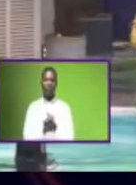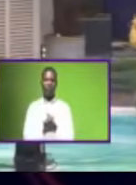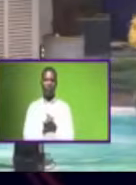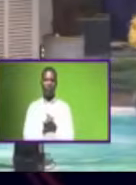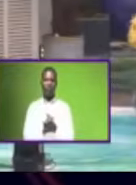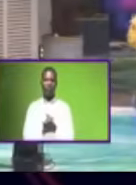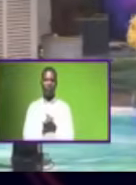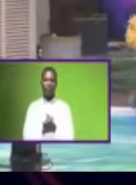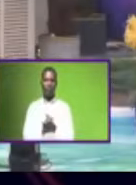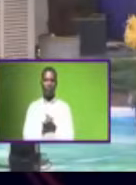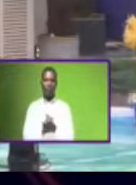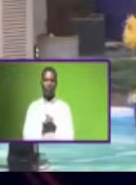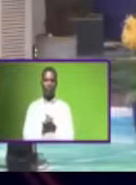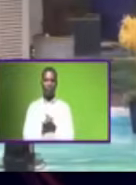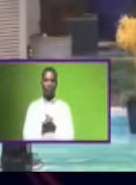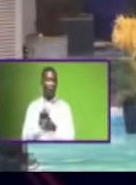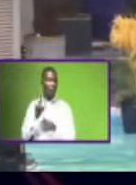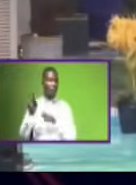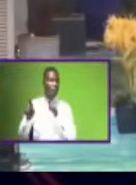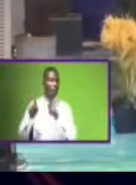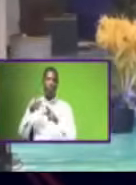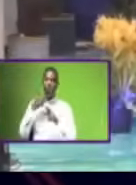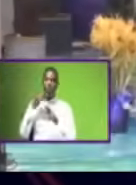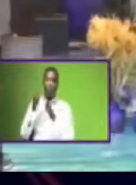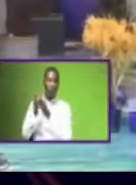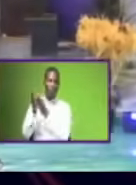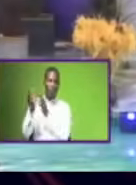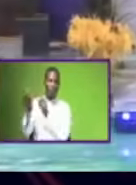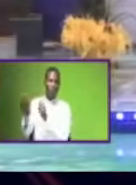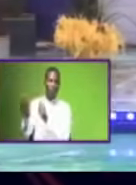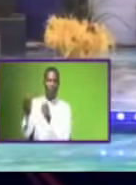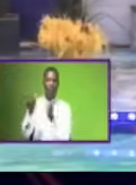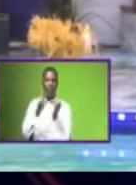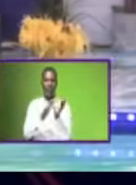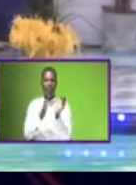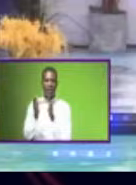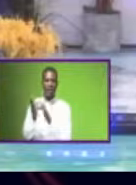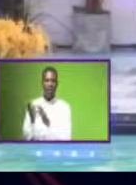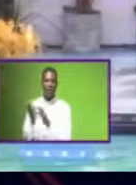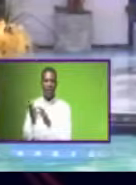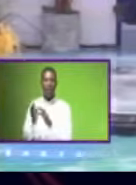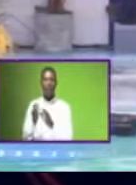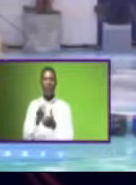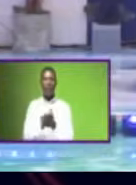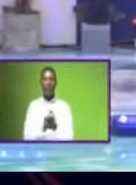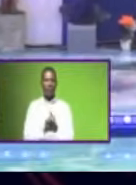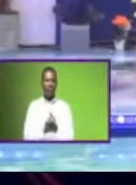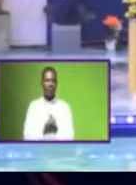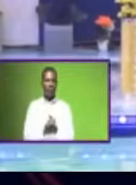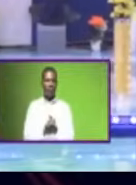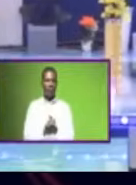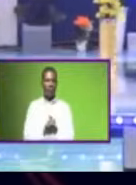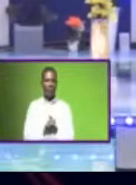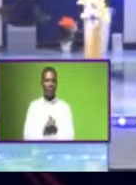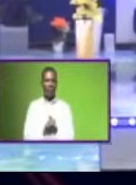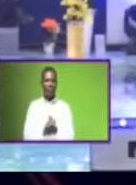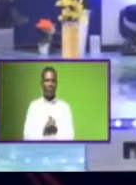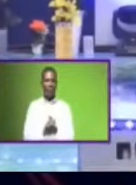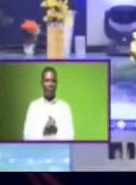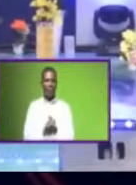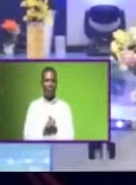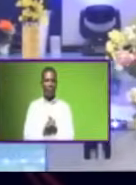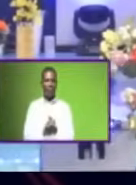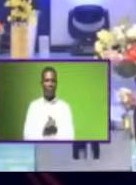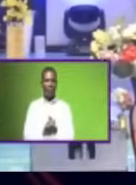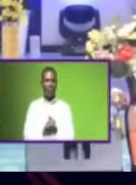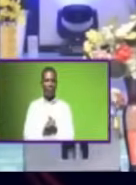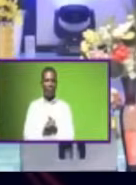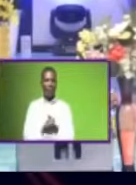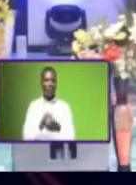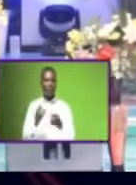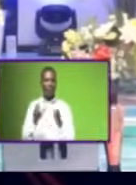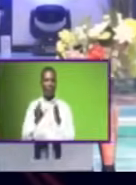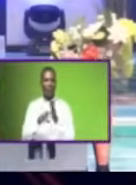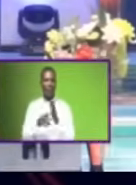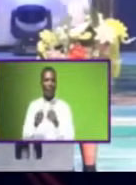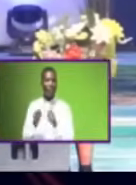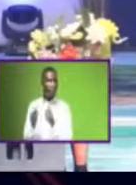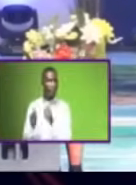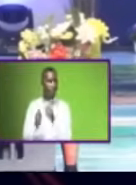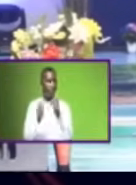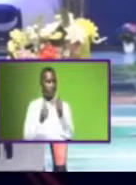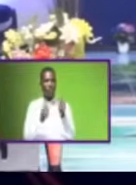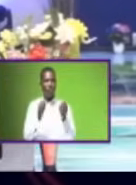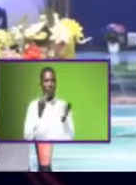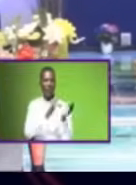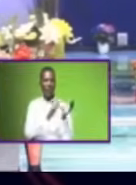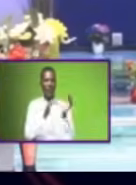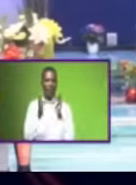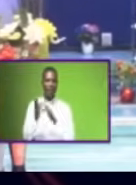One more, one G is to D. These are the people that believed in Christ. Now want to do Jesus. And for